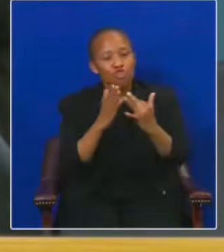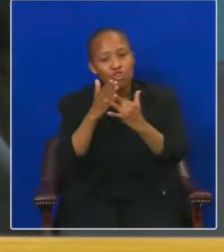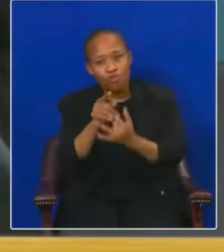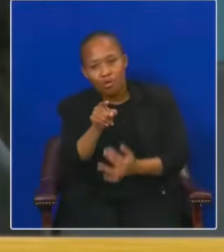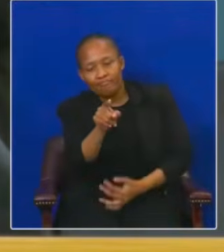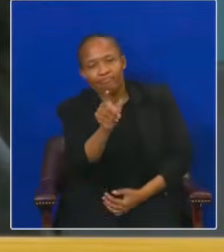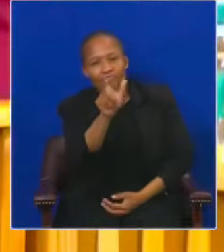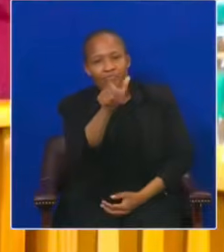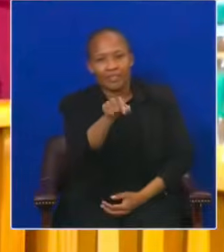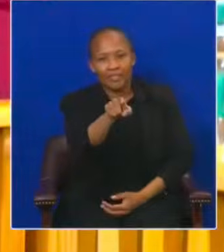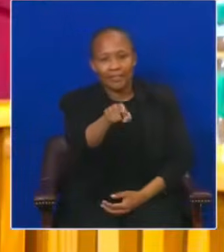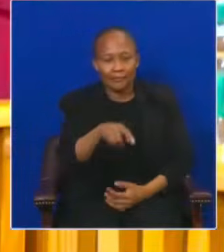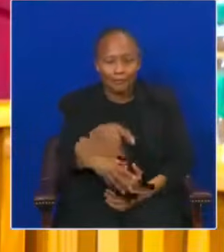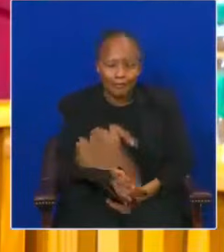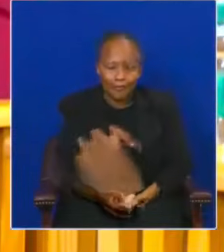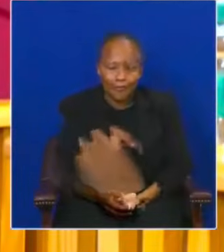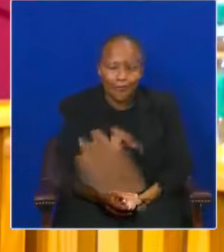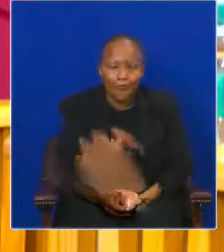Witness C,